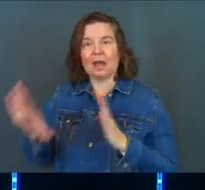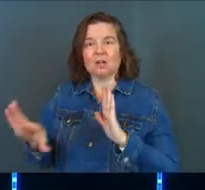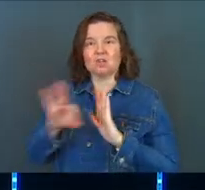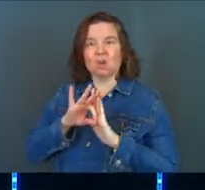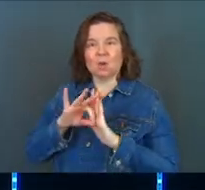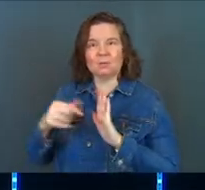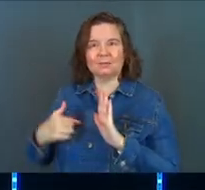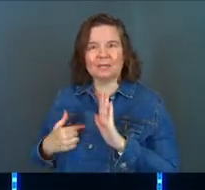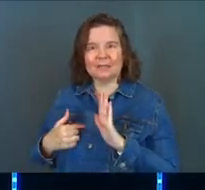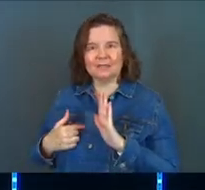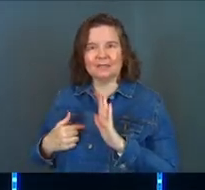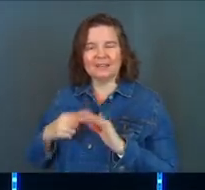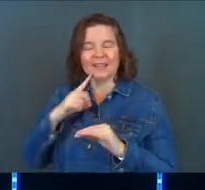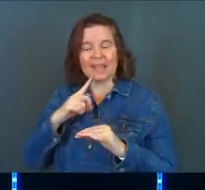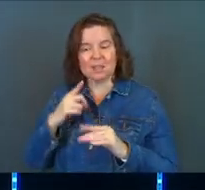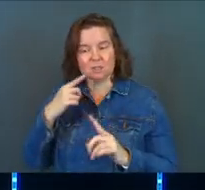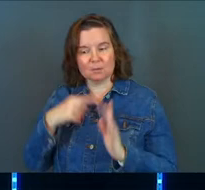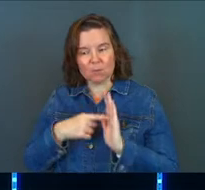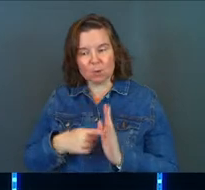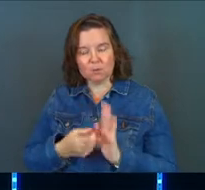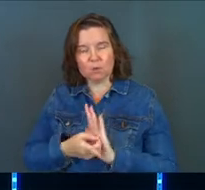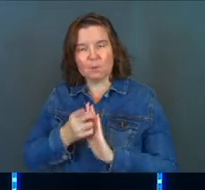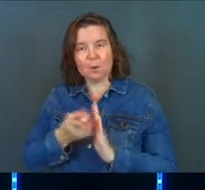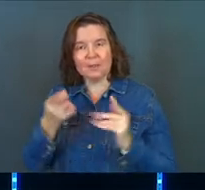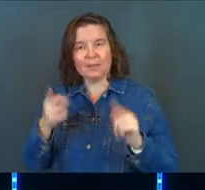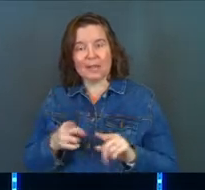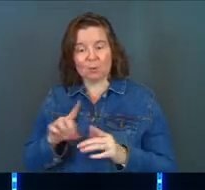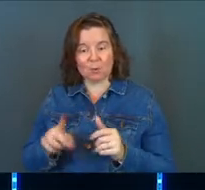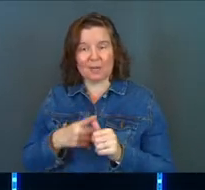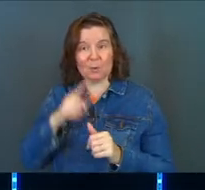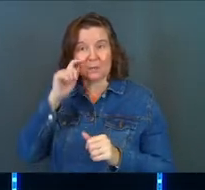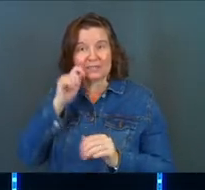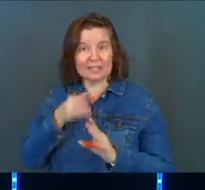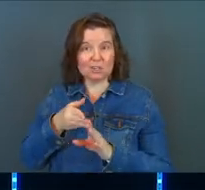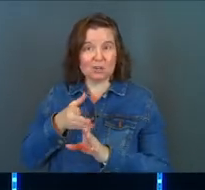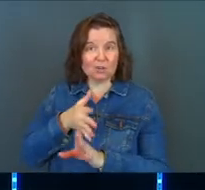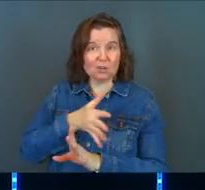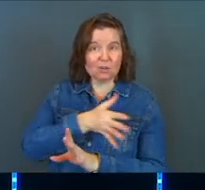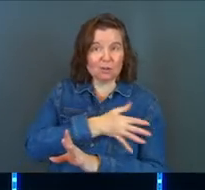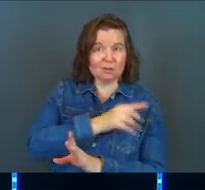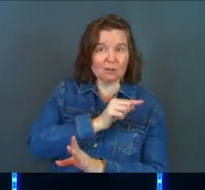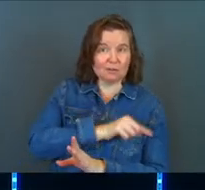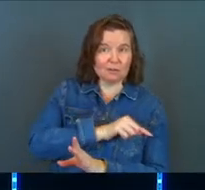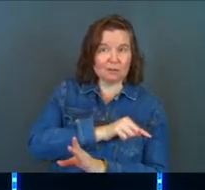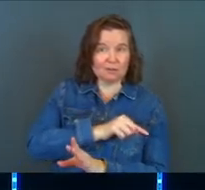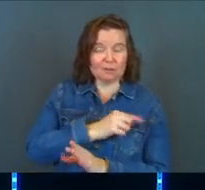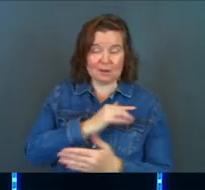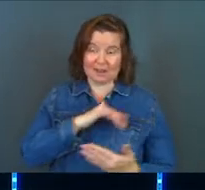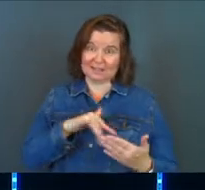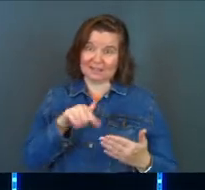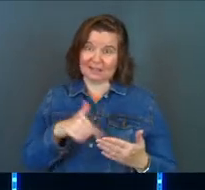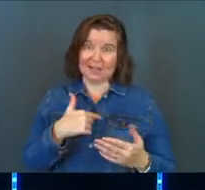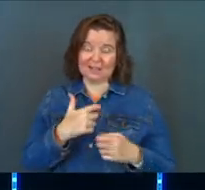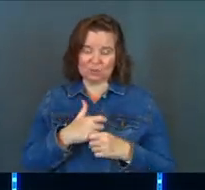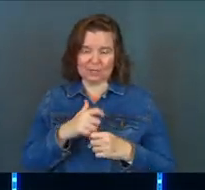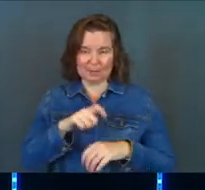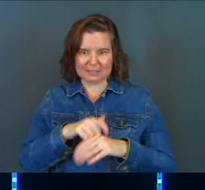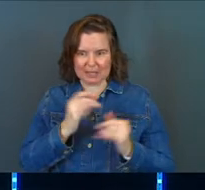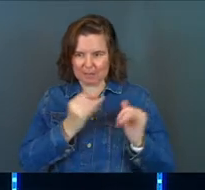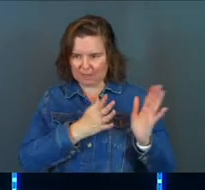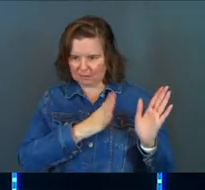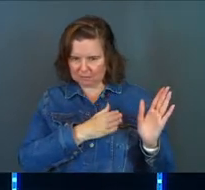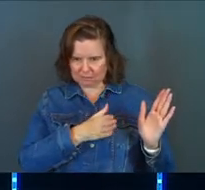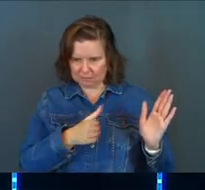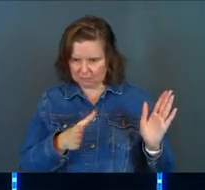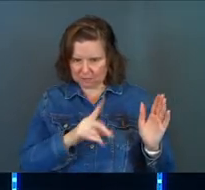chose me. He's actually pointing to a moment that happened when he was a teenager. I had to study this. I had to get my timeline